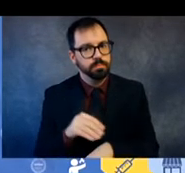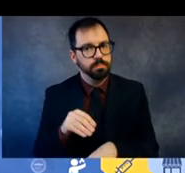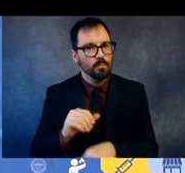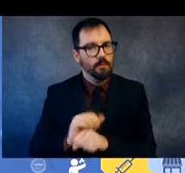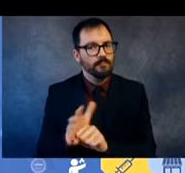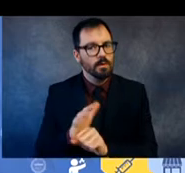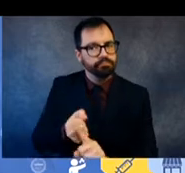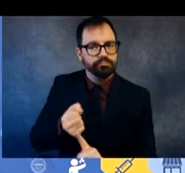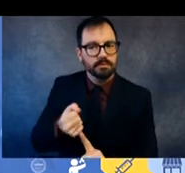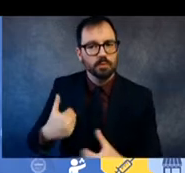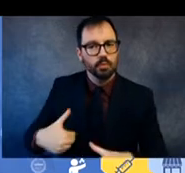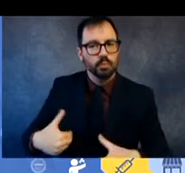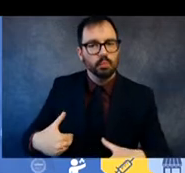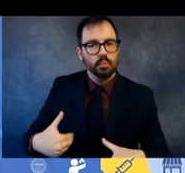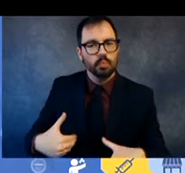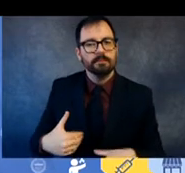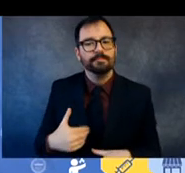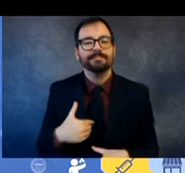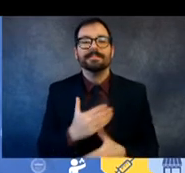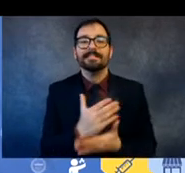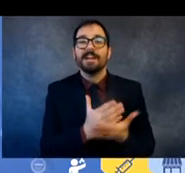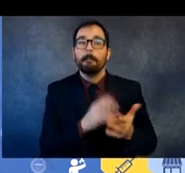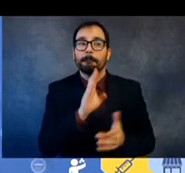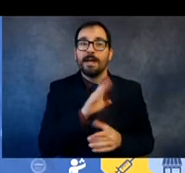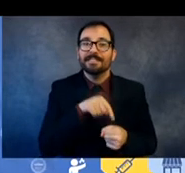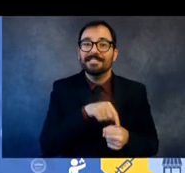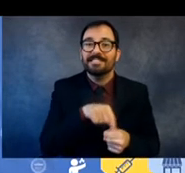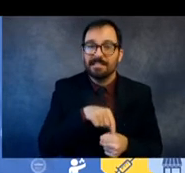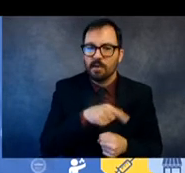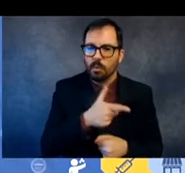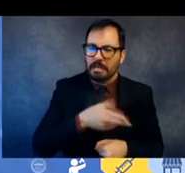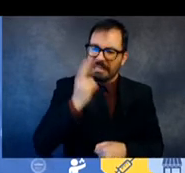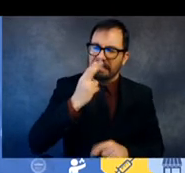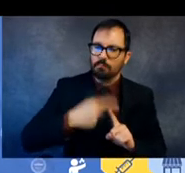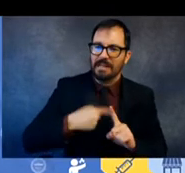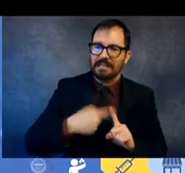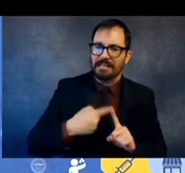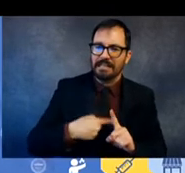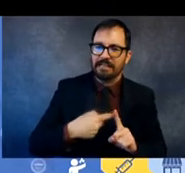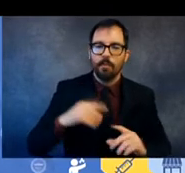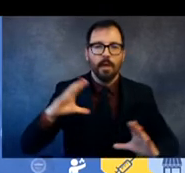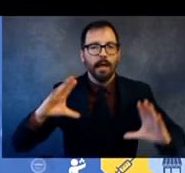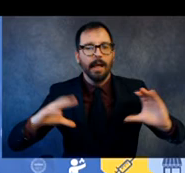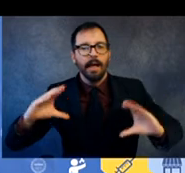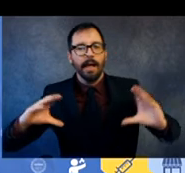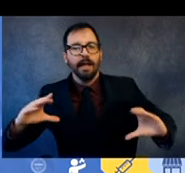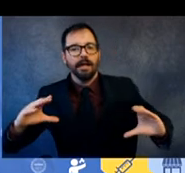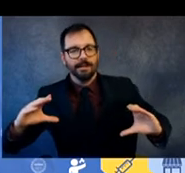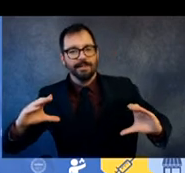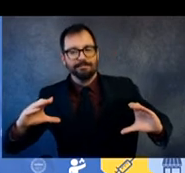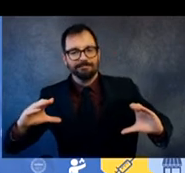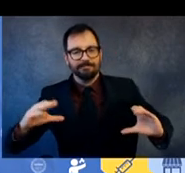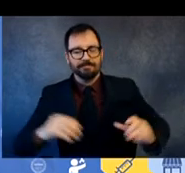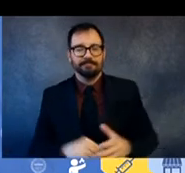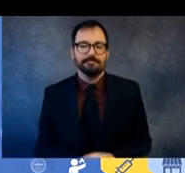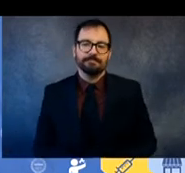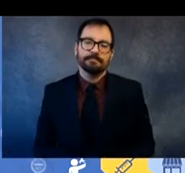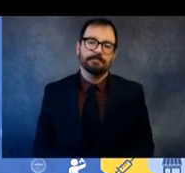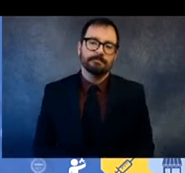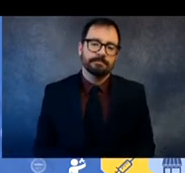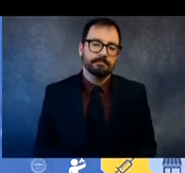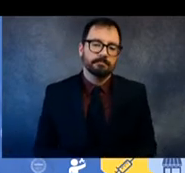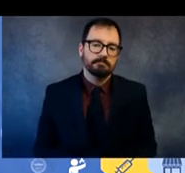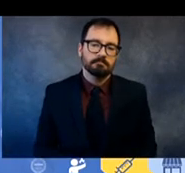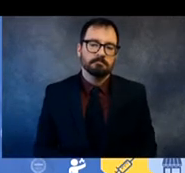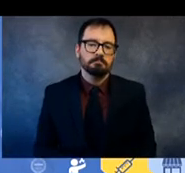of Boston, very high rents, so there may be some discrepancy in terms of the comparison of money from district to district. It'll